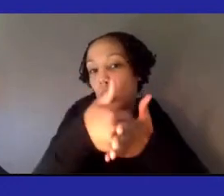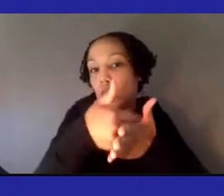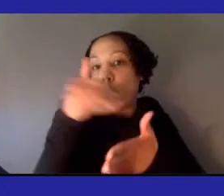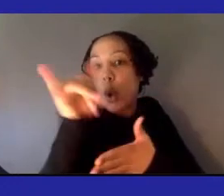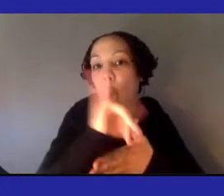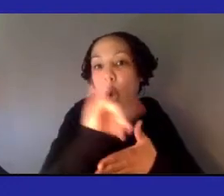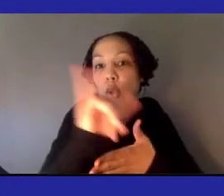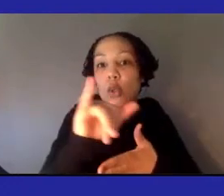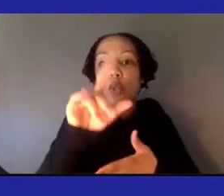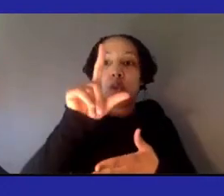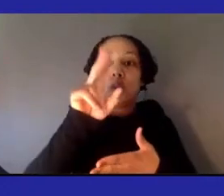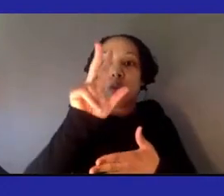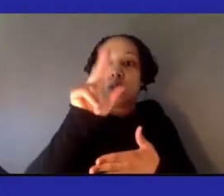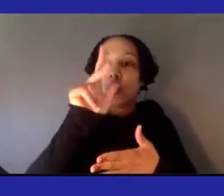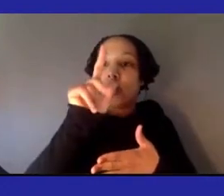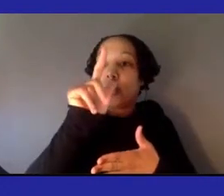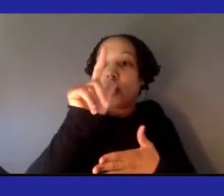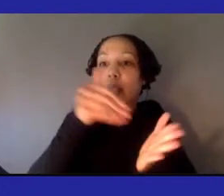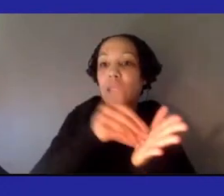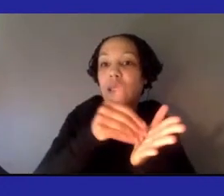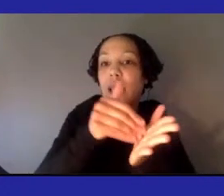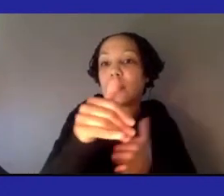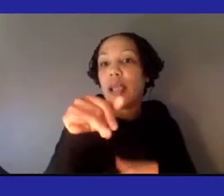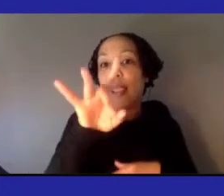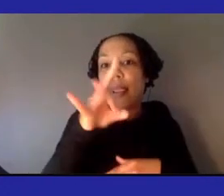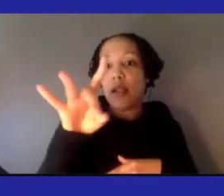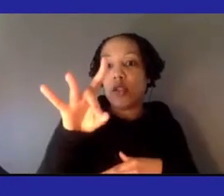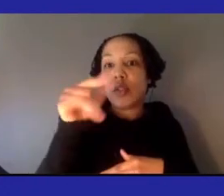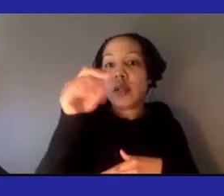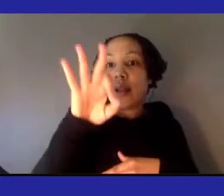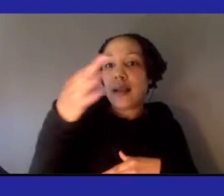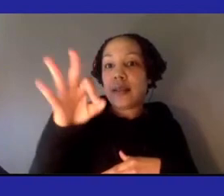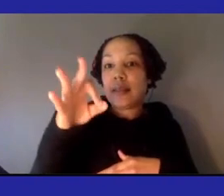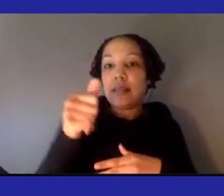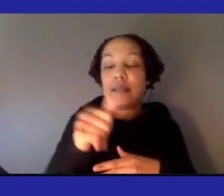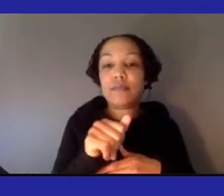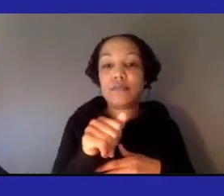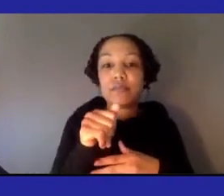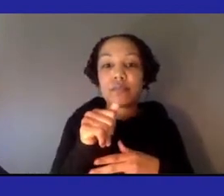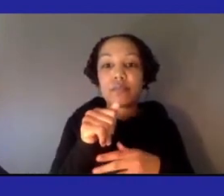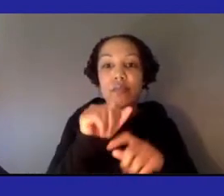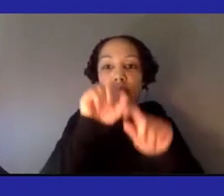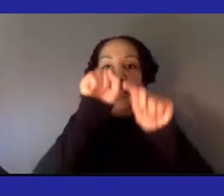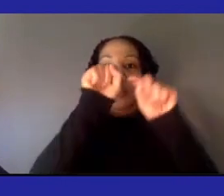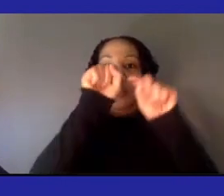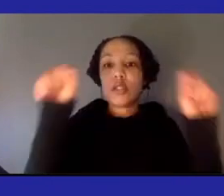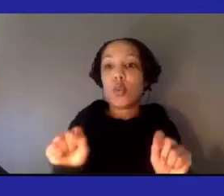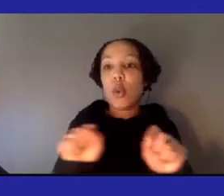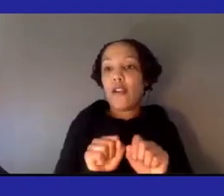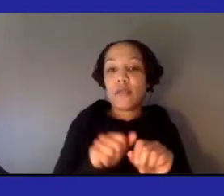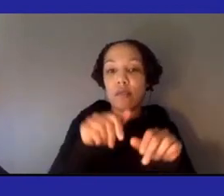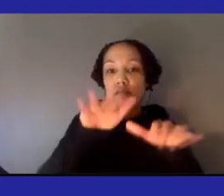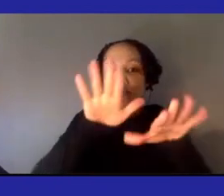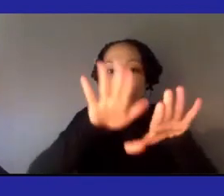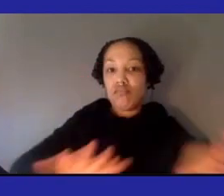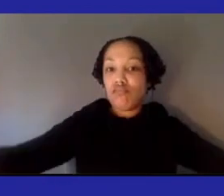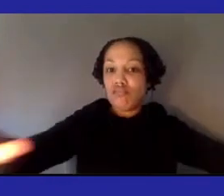22,819 total square feet, including 449 square feet for the lobby, giving a grand total of